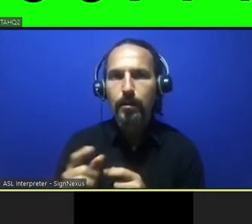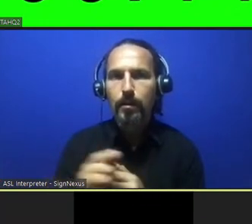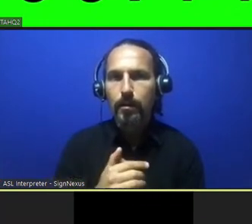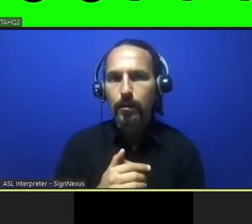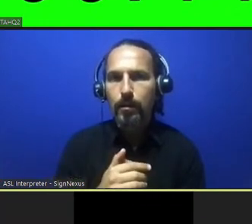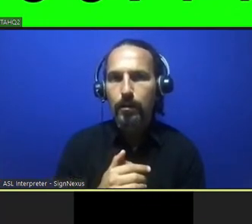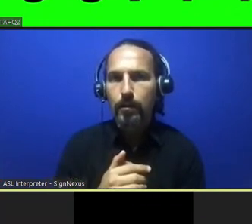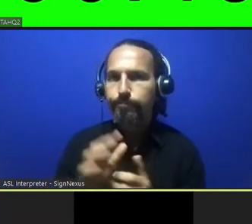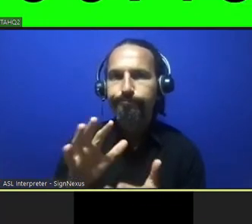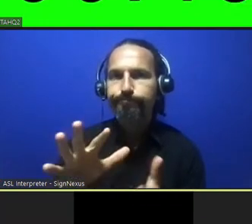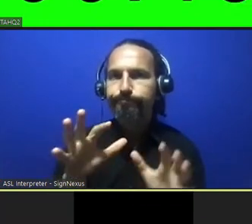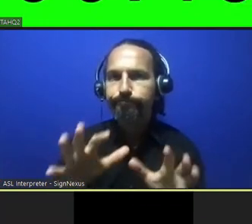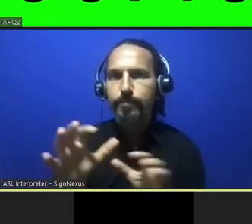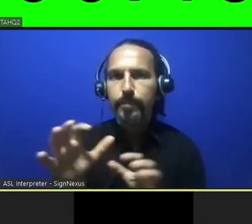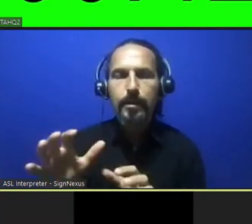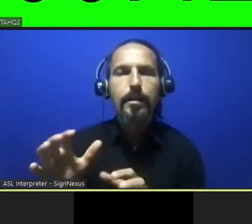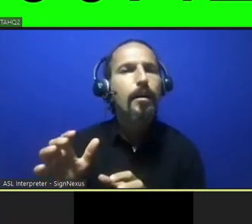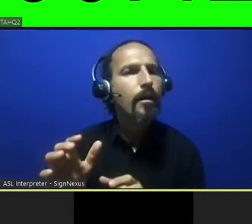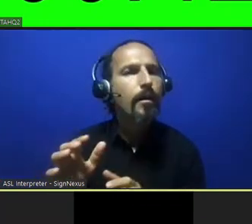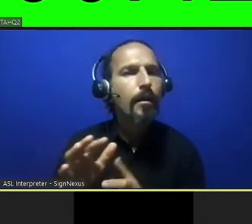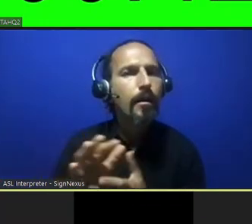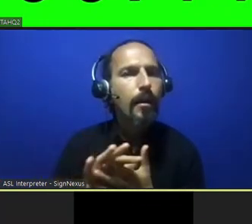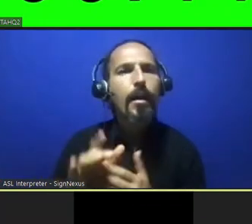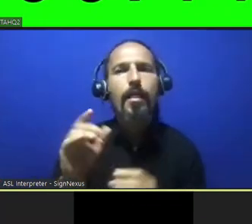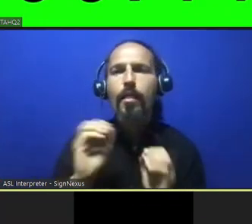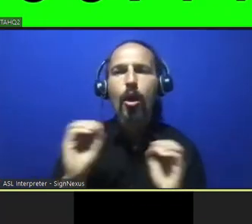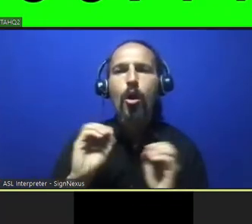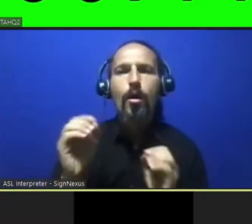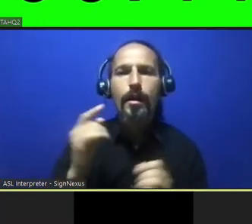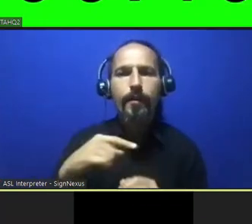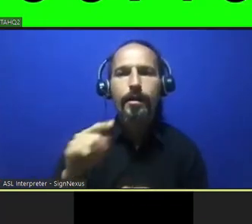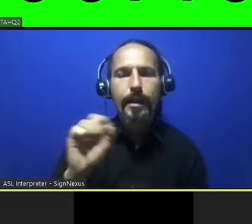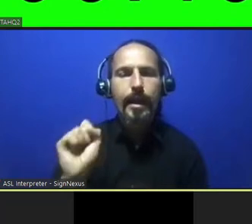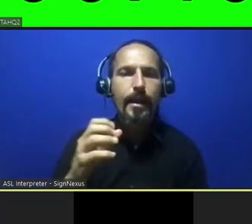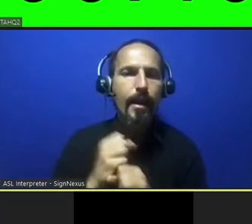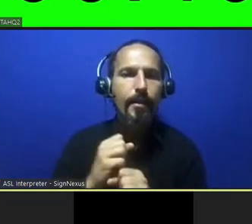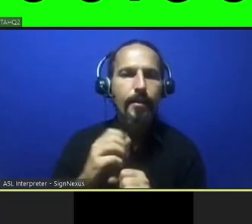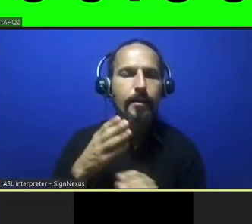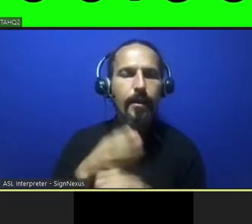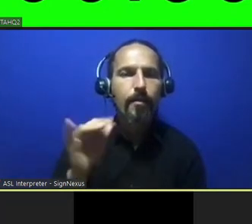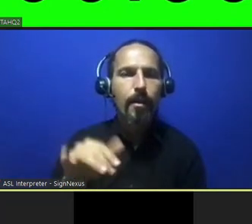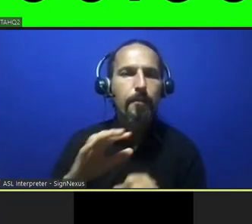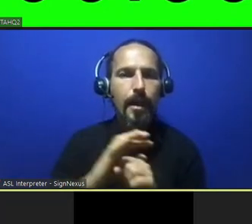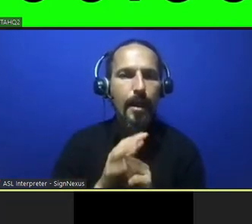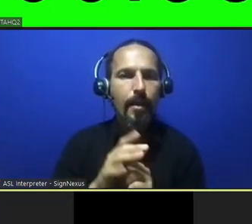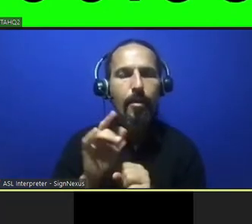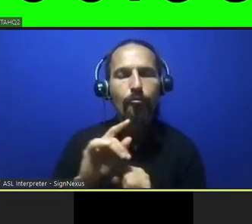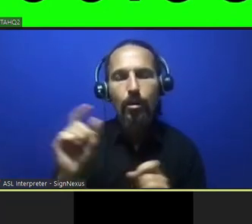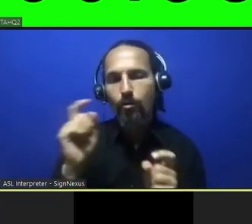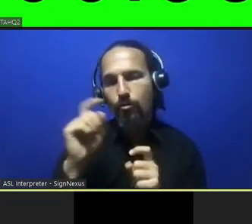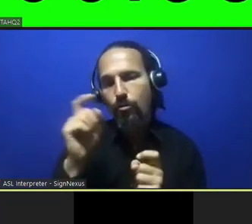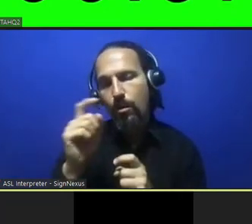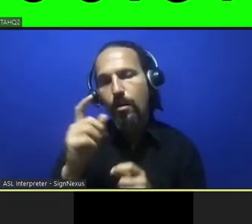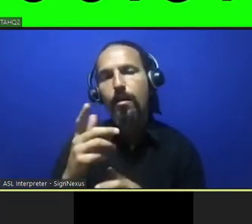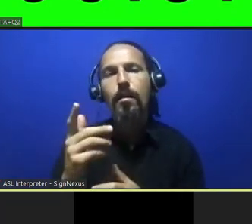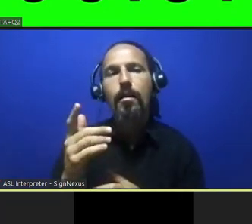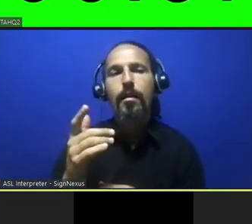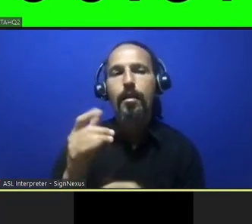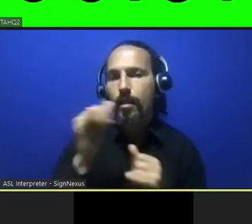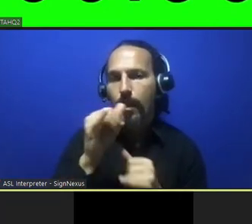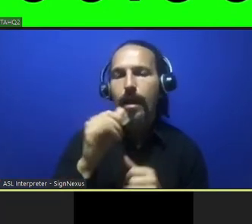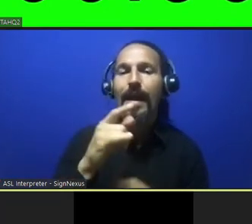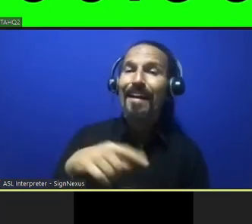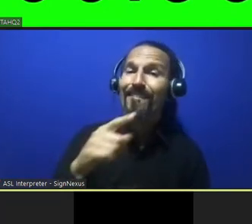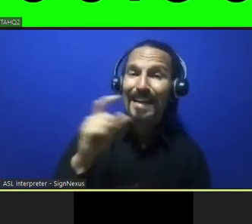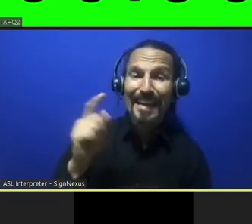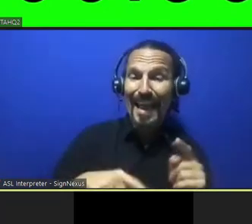no way there's a chance of people getting the pandemic that's it's just ludicrous it's terrible if you guys cannot